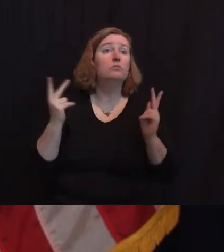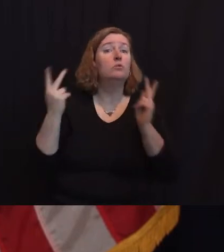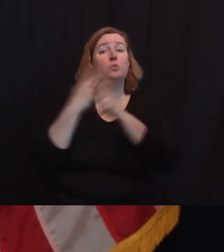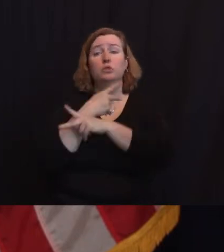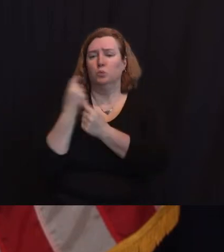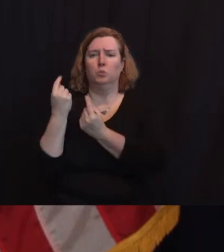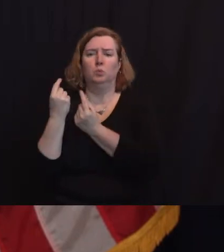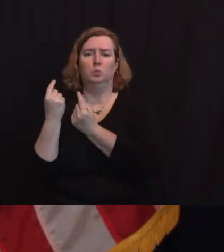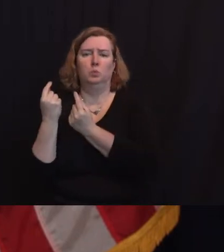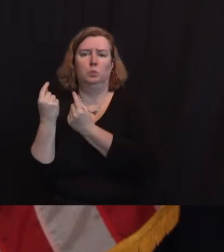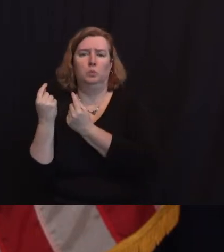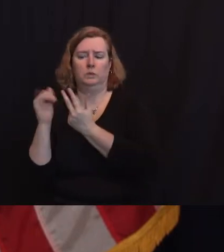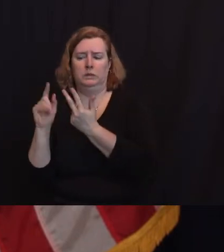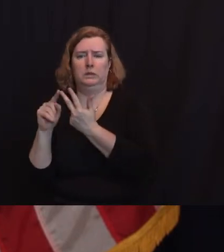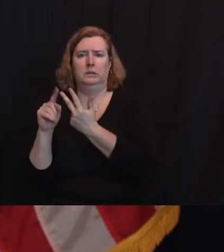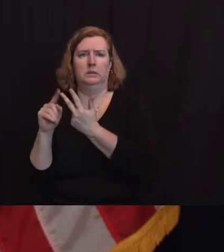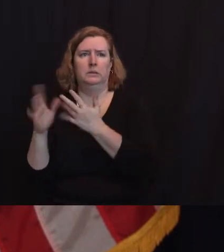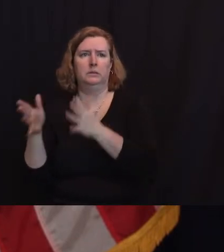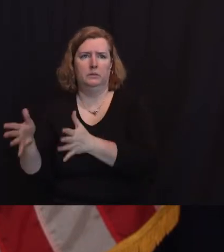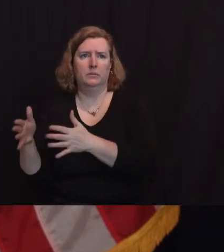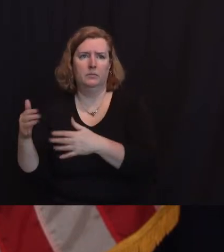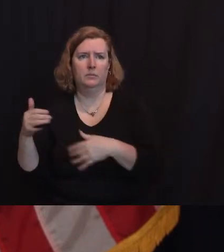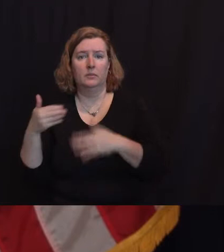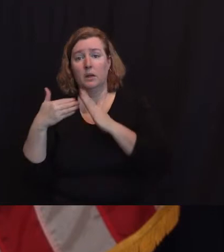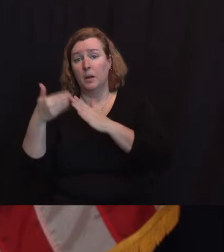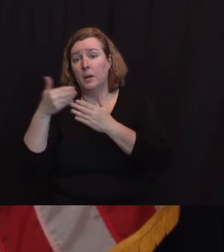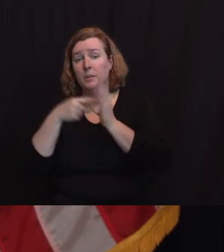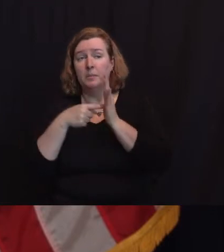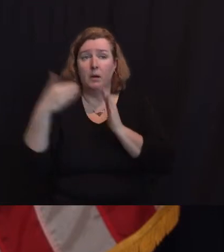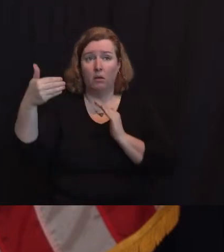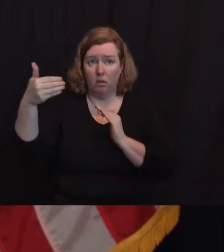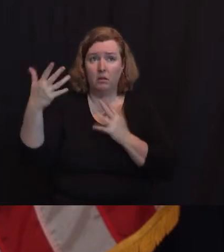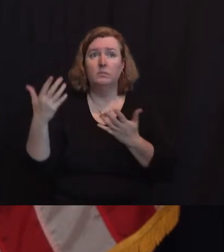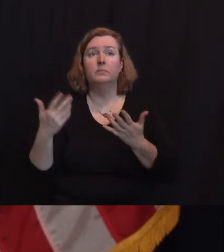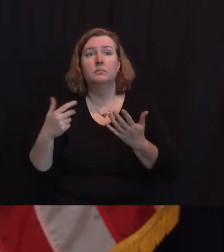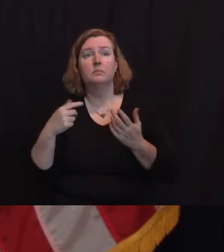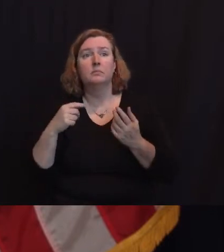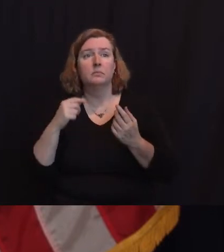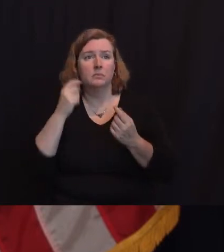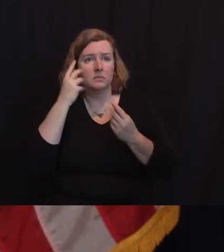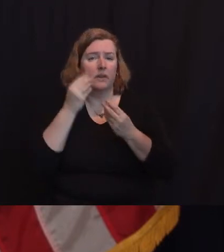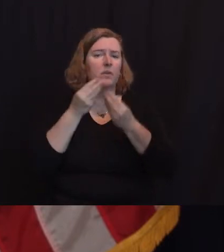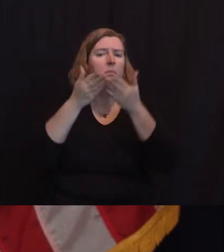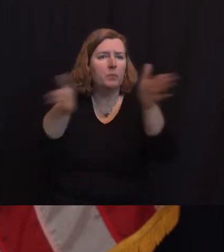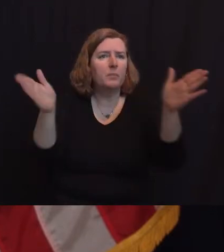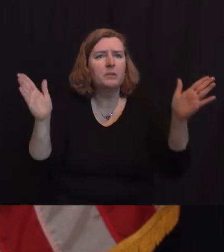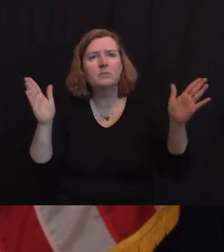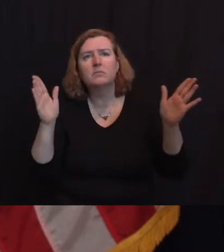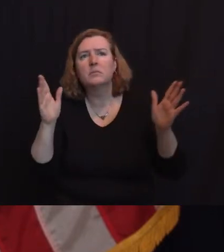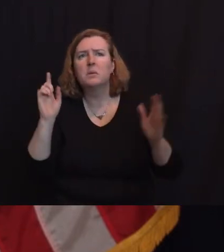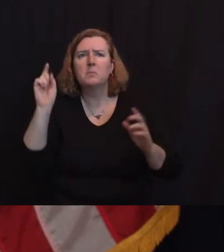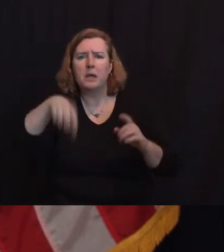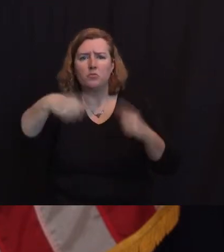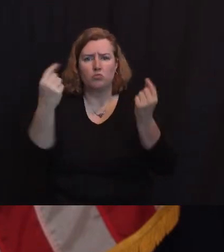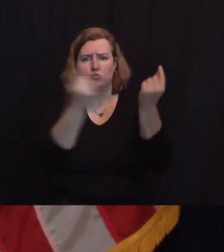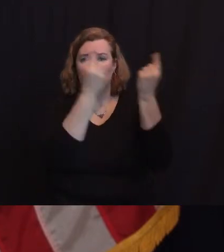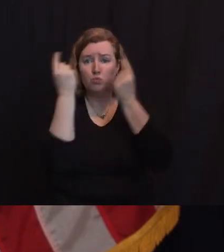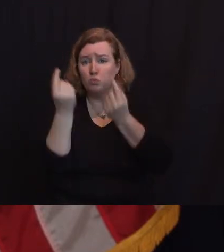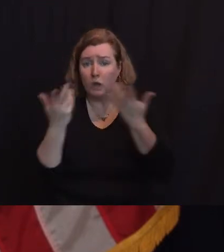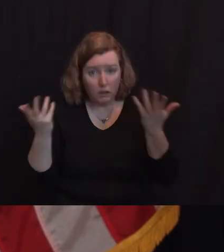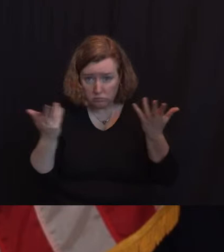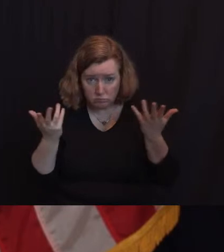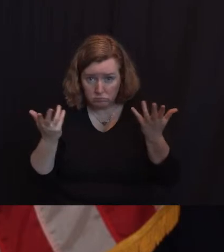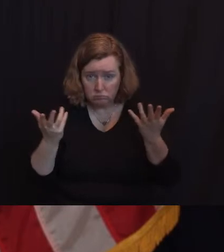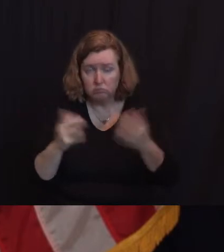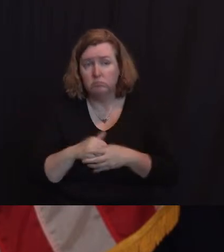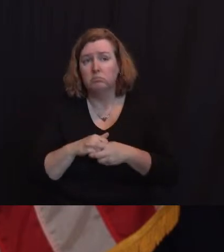to be able to provide to the public, to communicate to the public about what they need to be doing to avoid the possibility